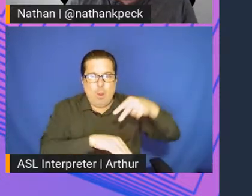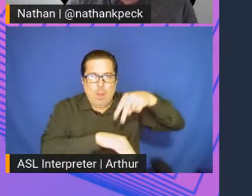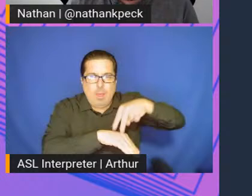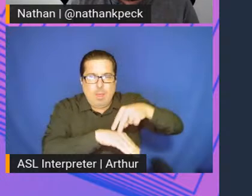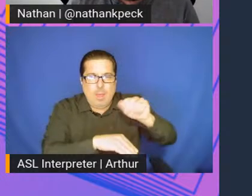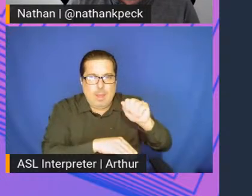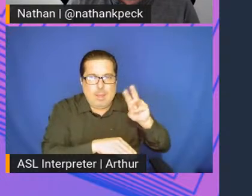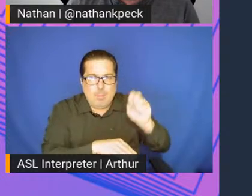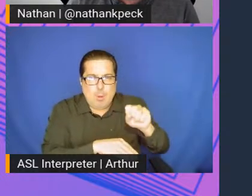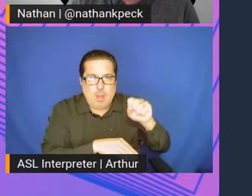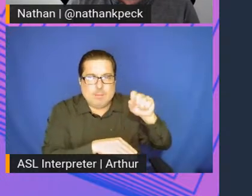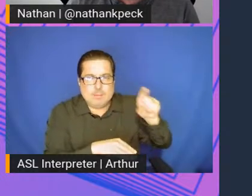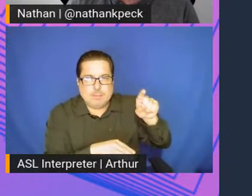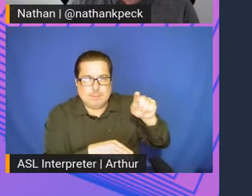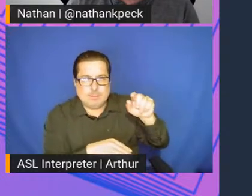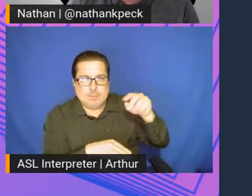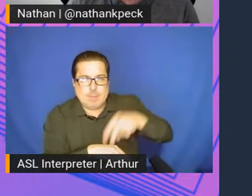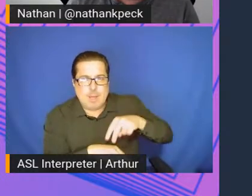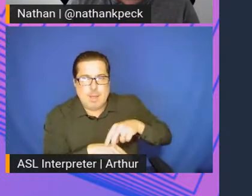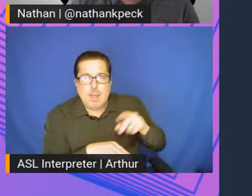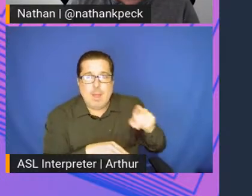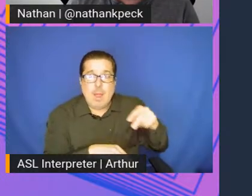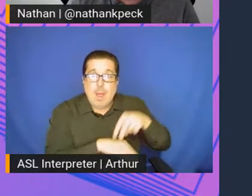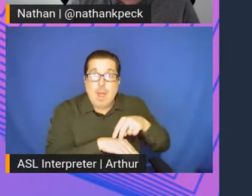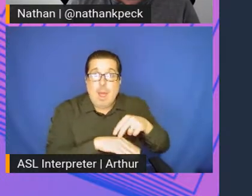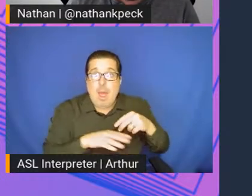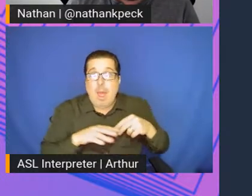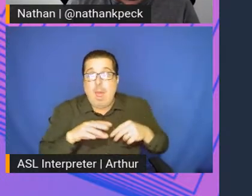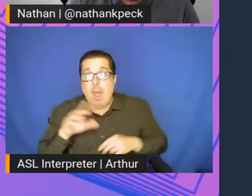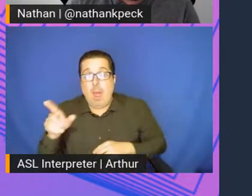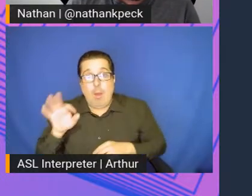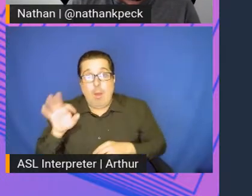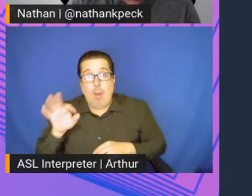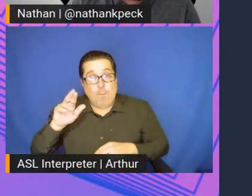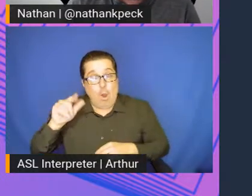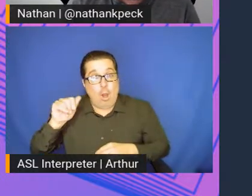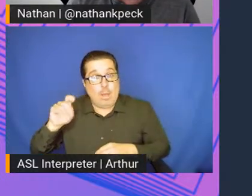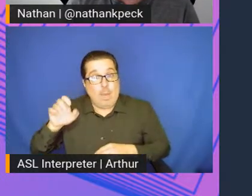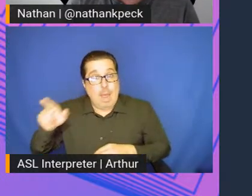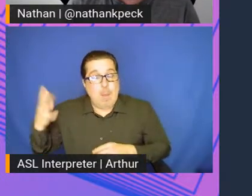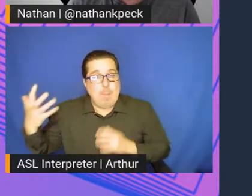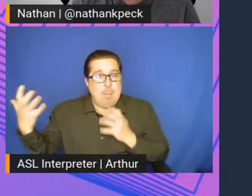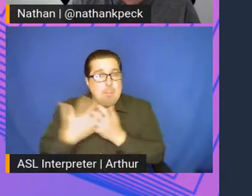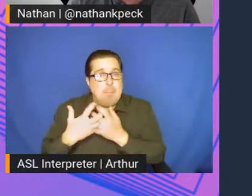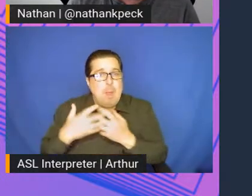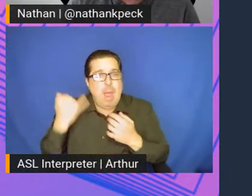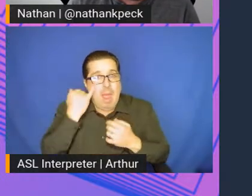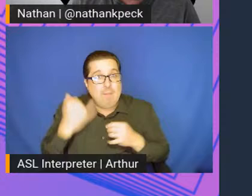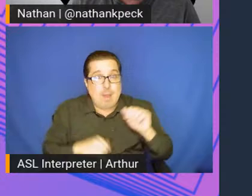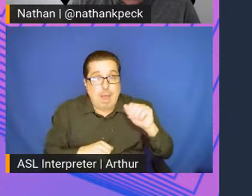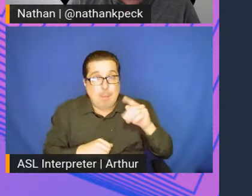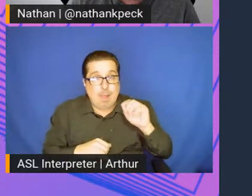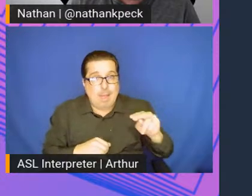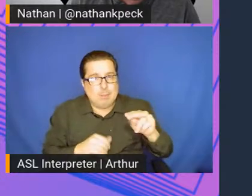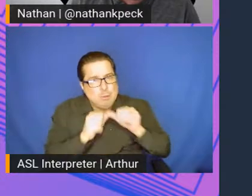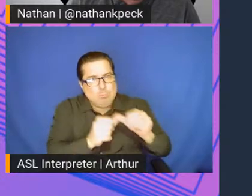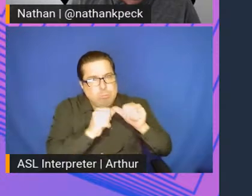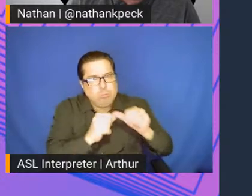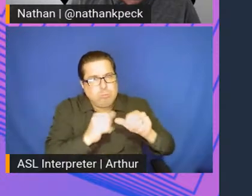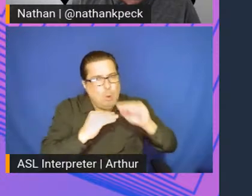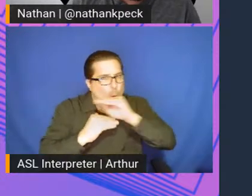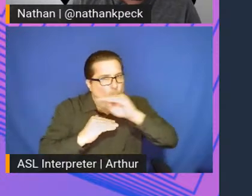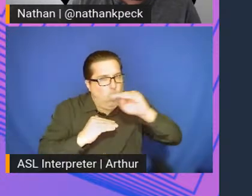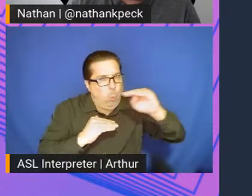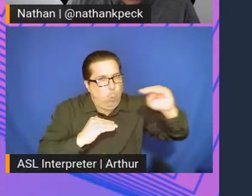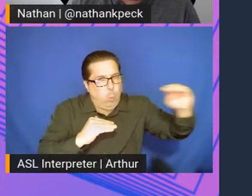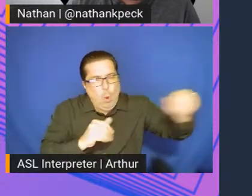okay, AWS App Runner and Fargate might work better for a scenario where I know the application will be running straight for a couple hours and